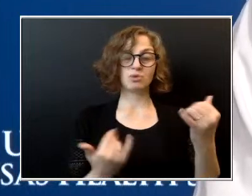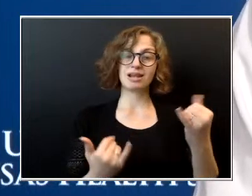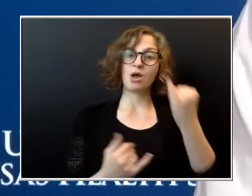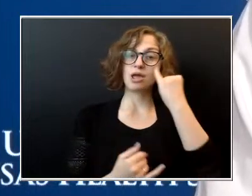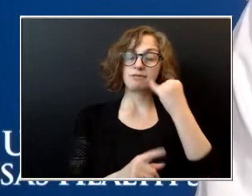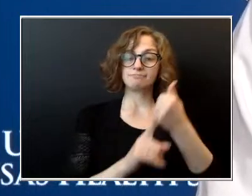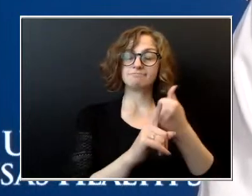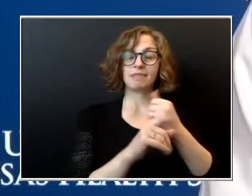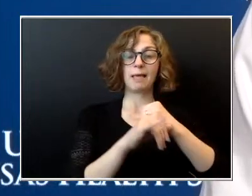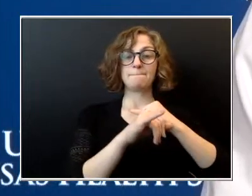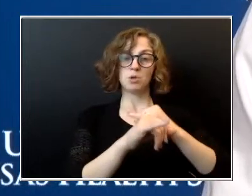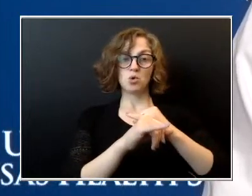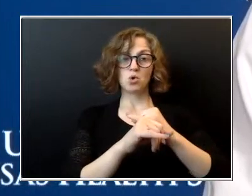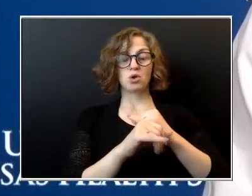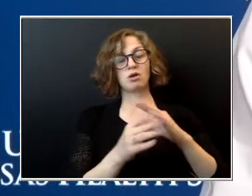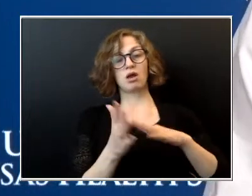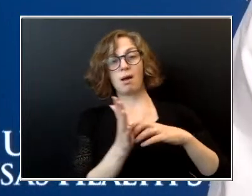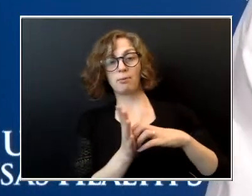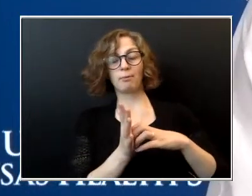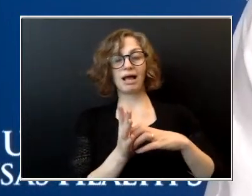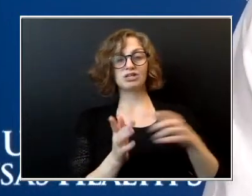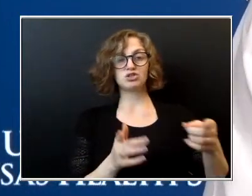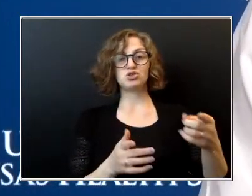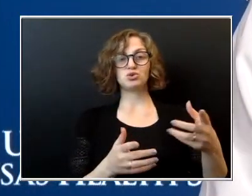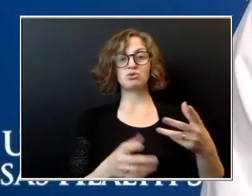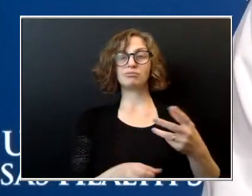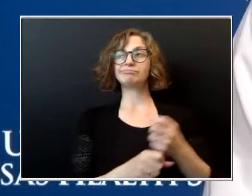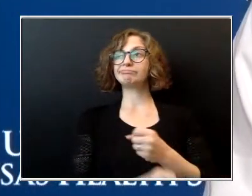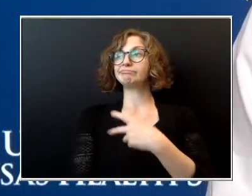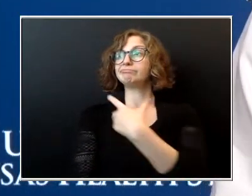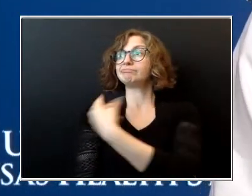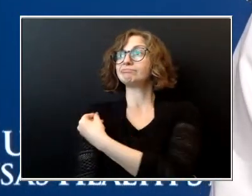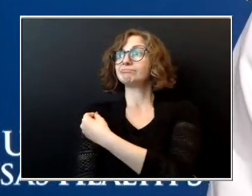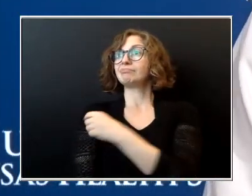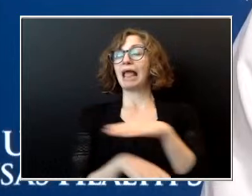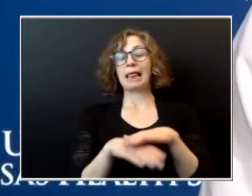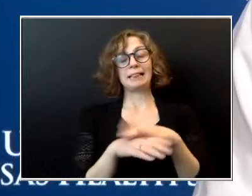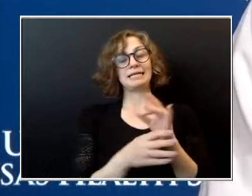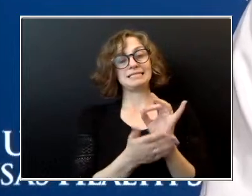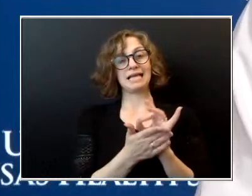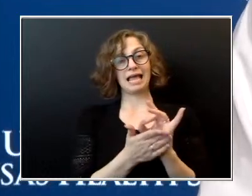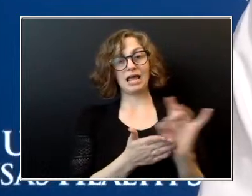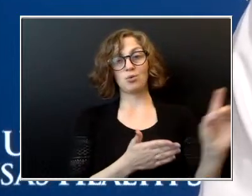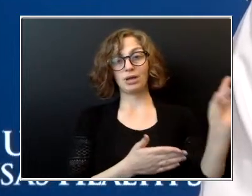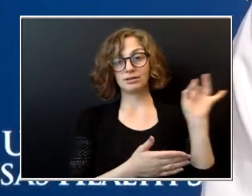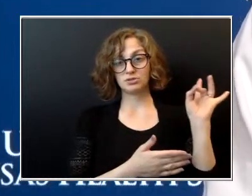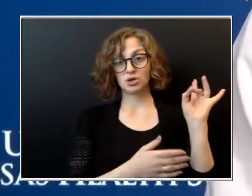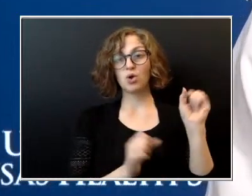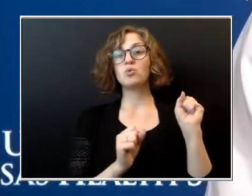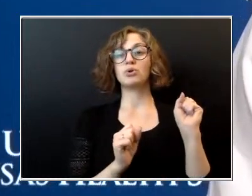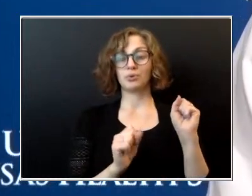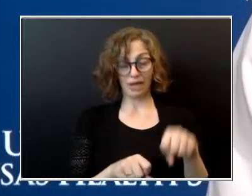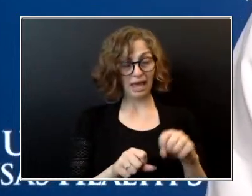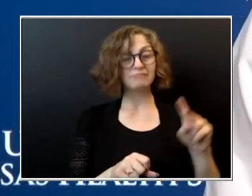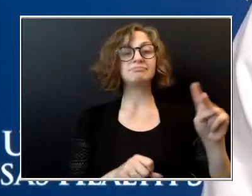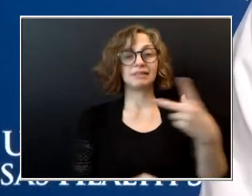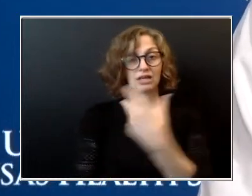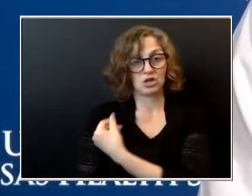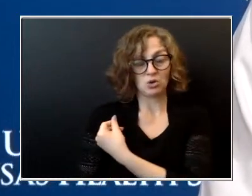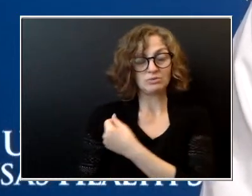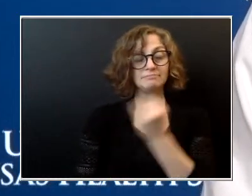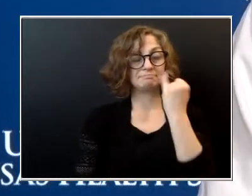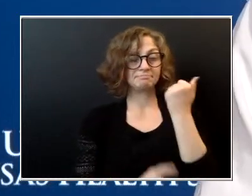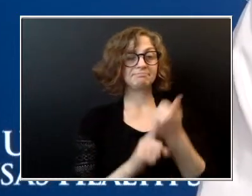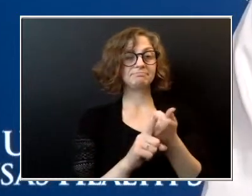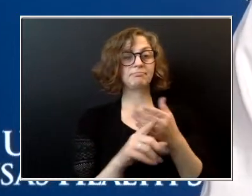your updated COVID vaccine at least 8 weeks ago, you can get that second dose. If you are over 65 and you have